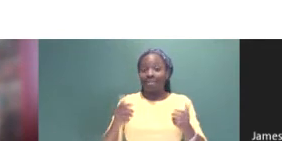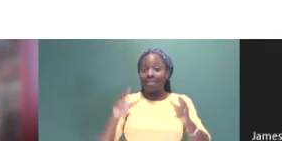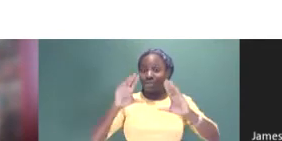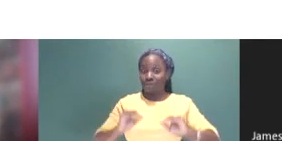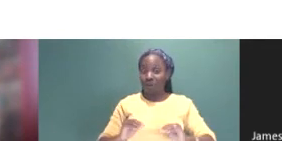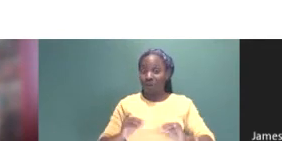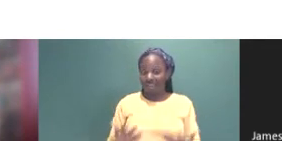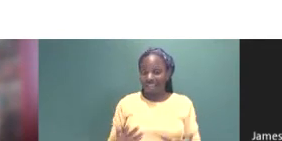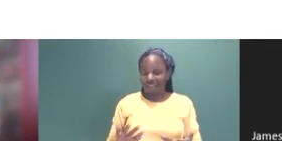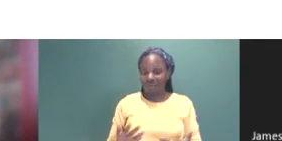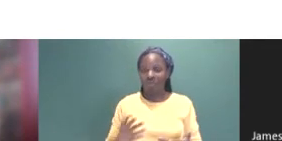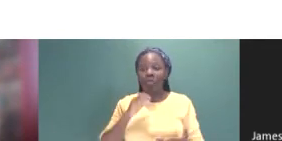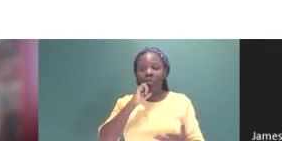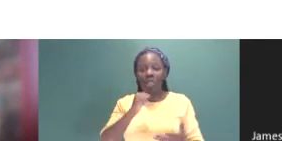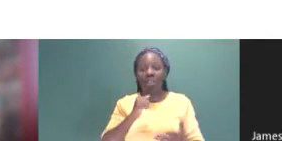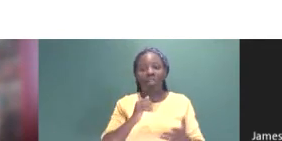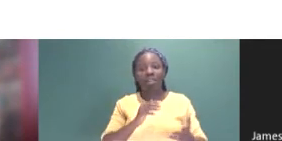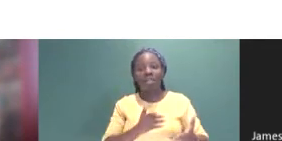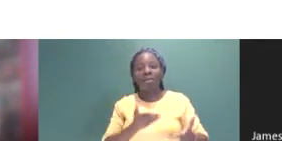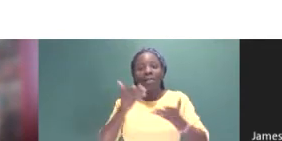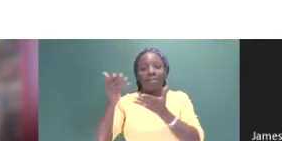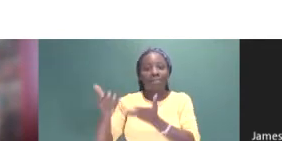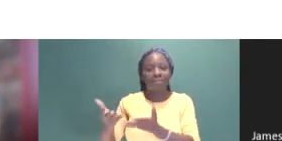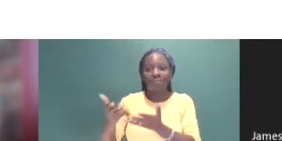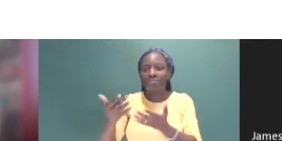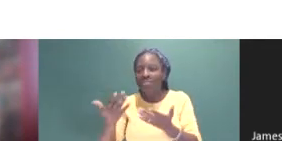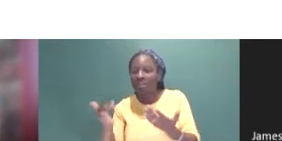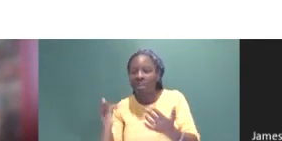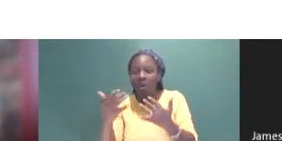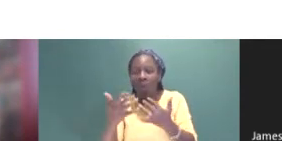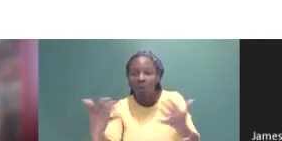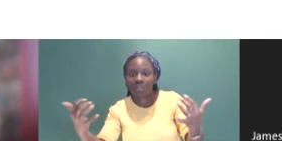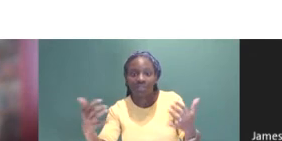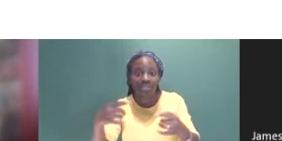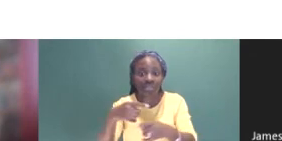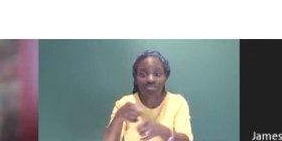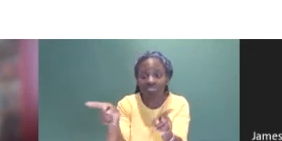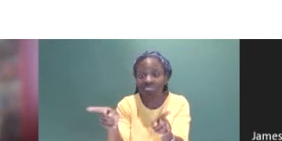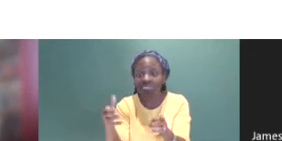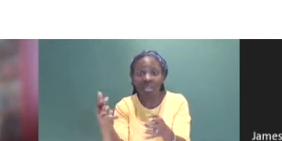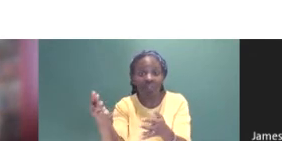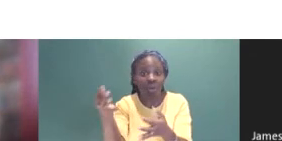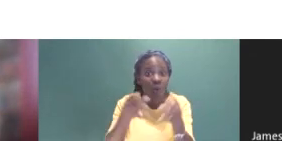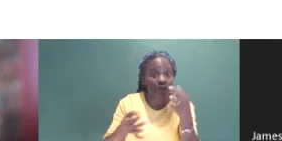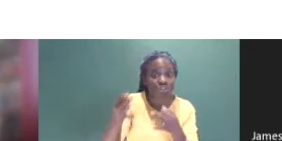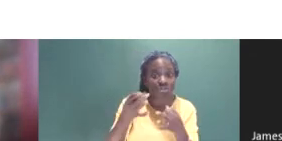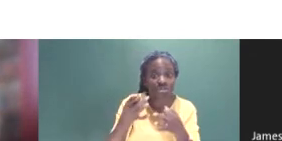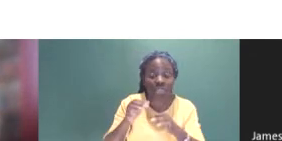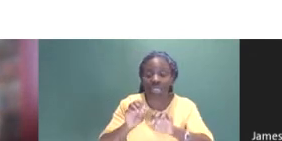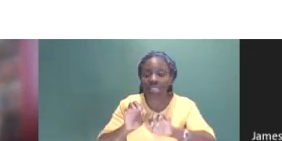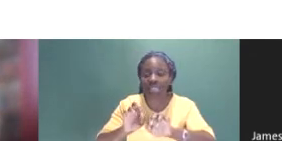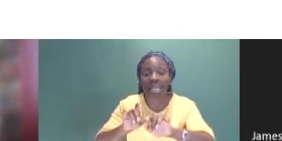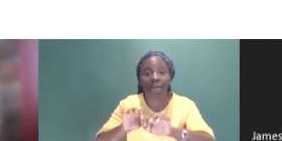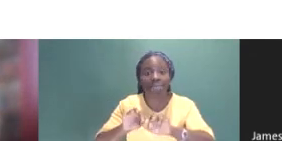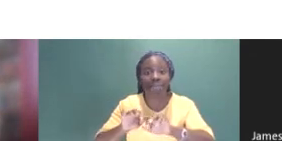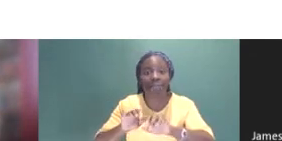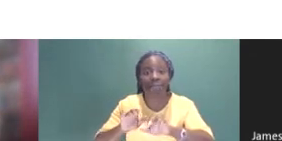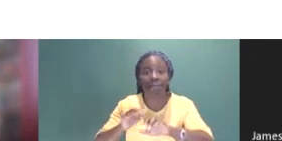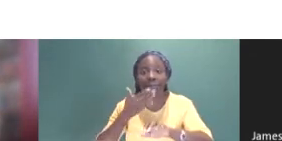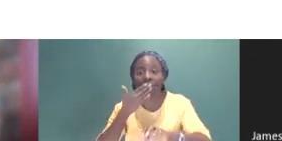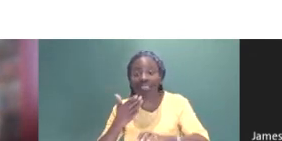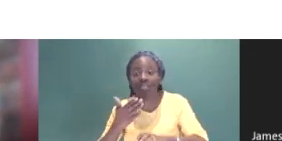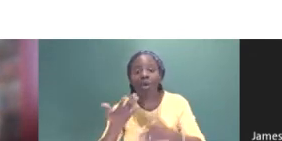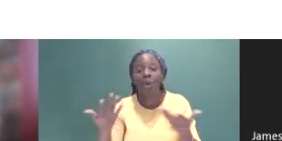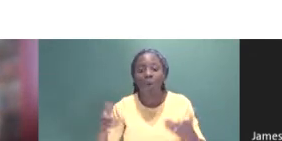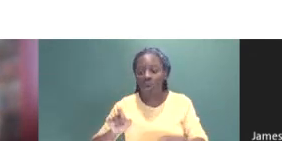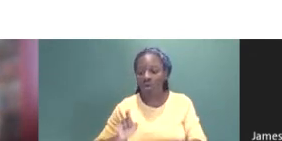pass over to anyone from the audience who would like to type a question into the chat box or raise their